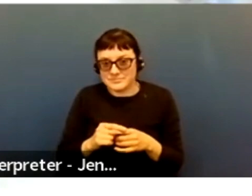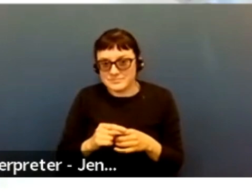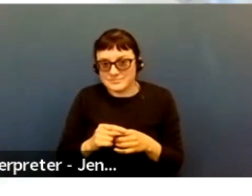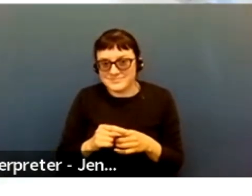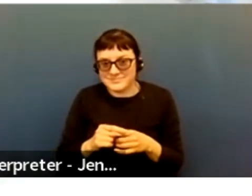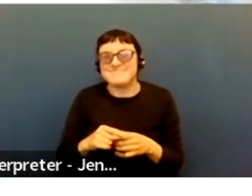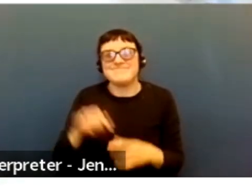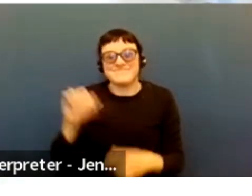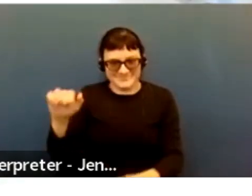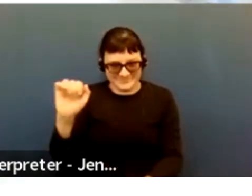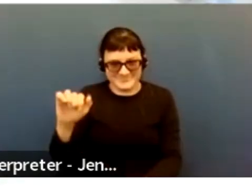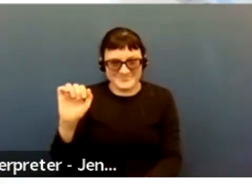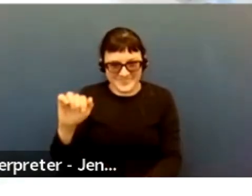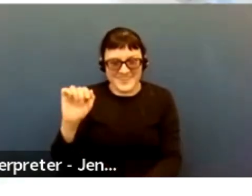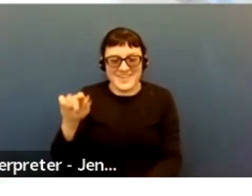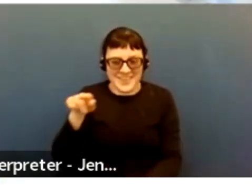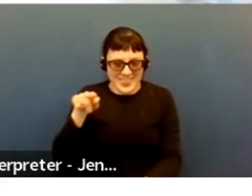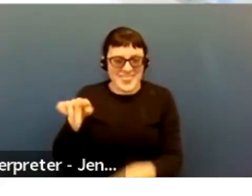So